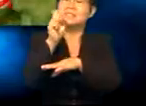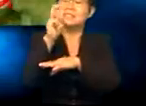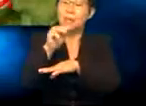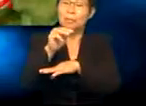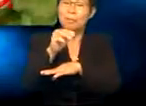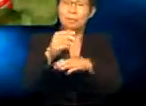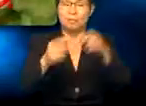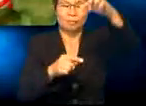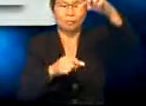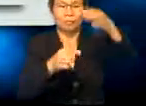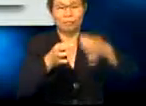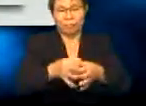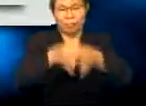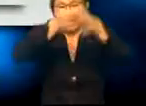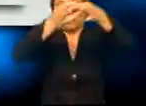cuttings?